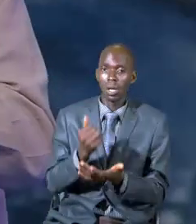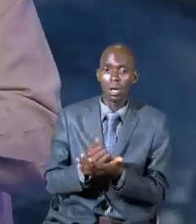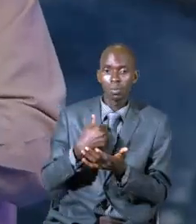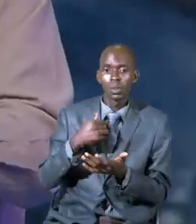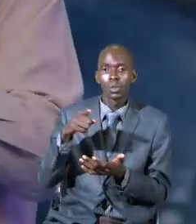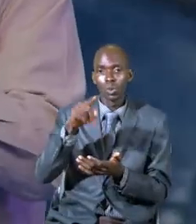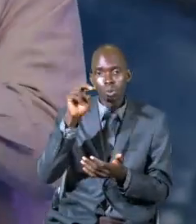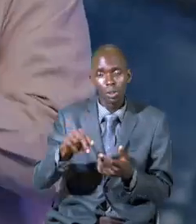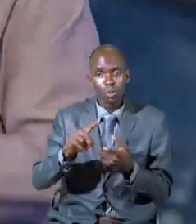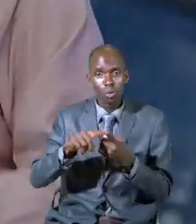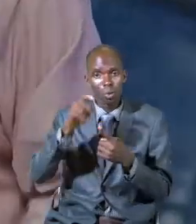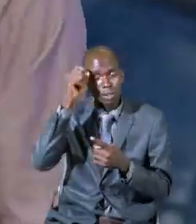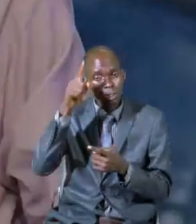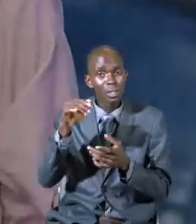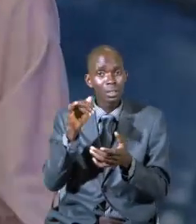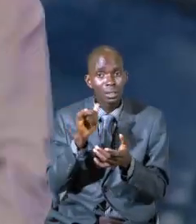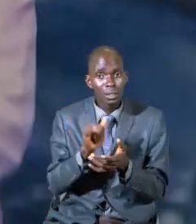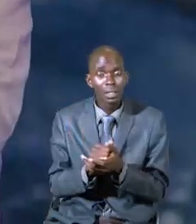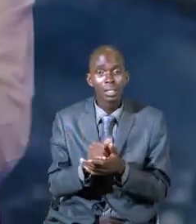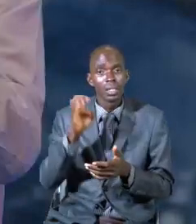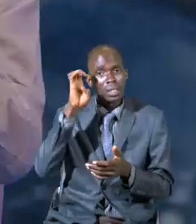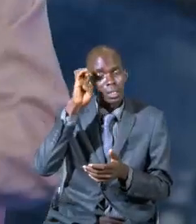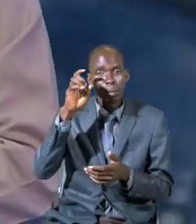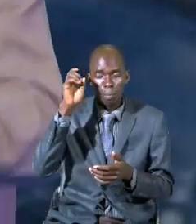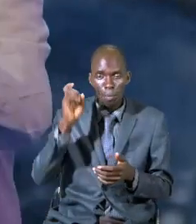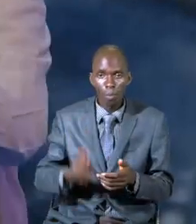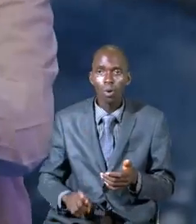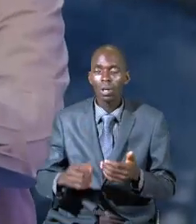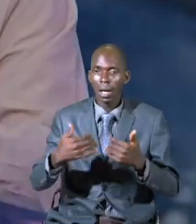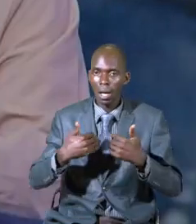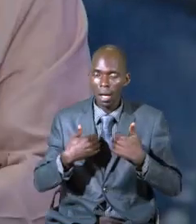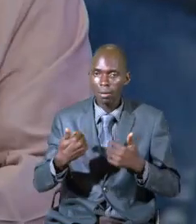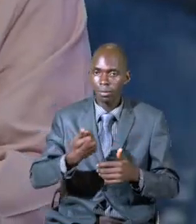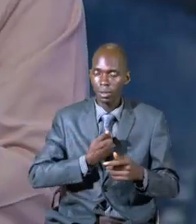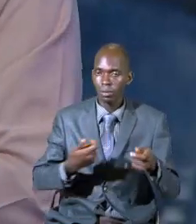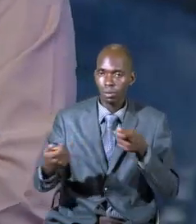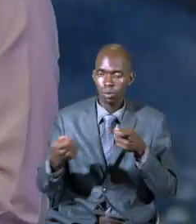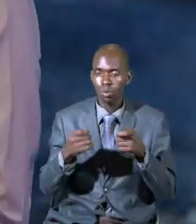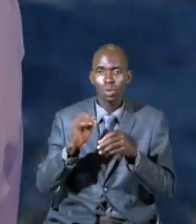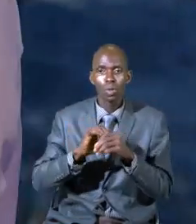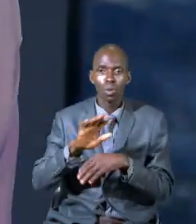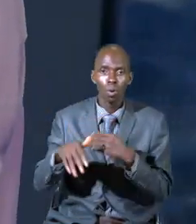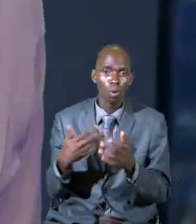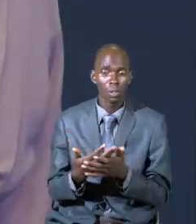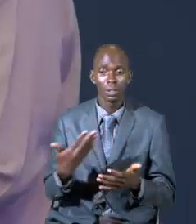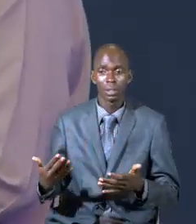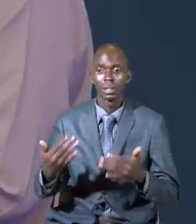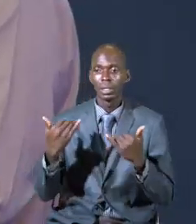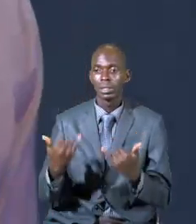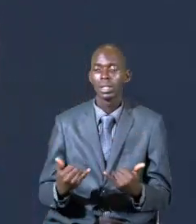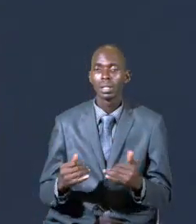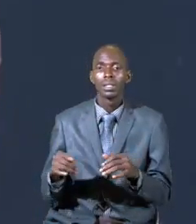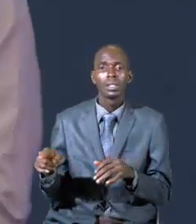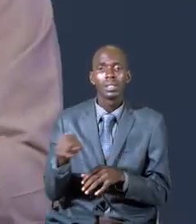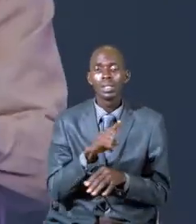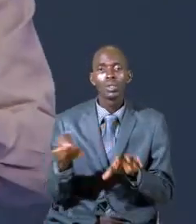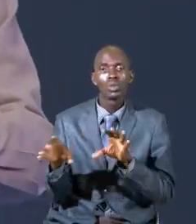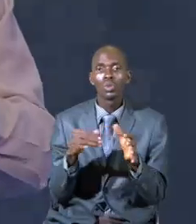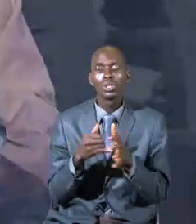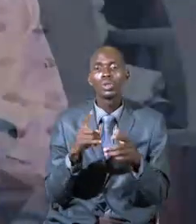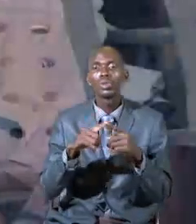understand that he must be temperate in all things. Now, they do it to obtain a